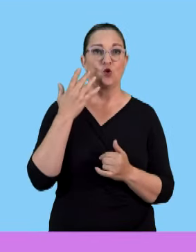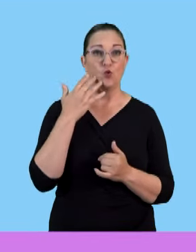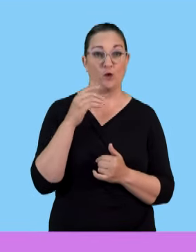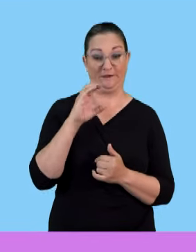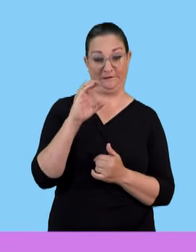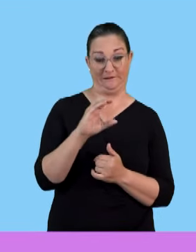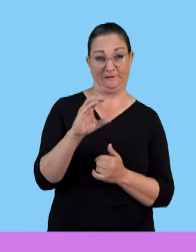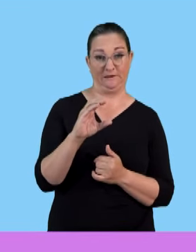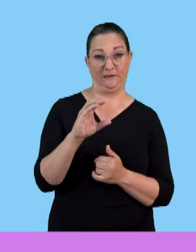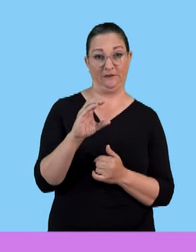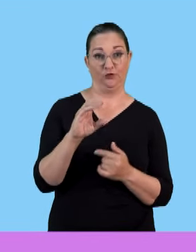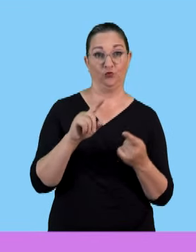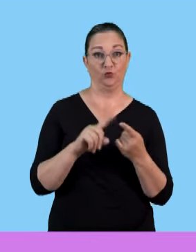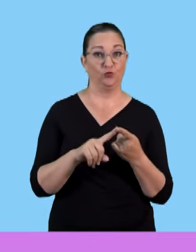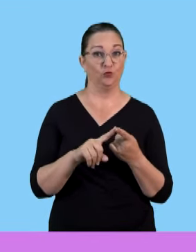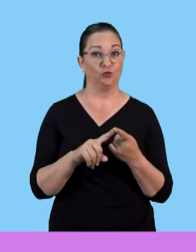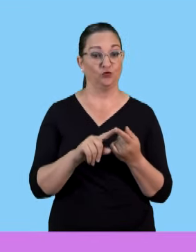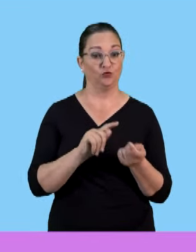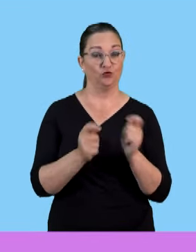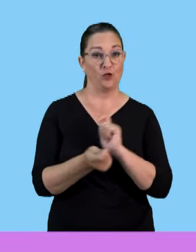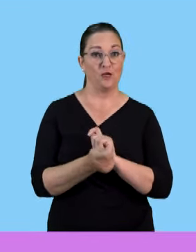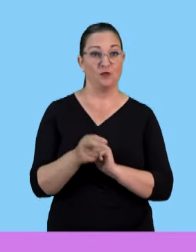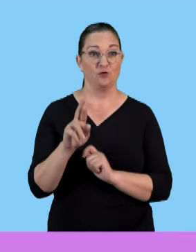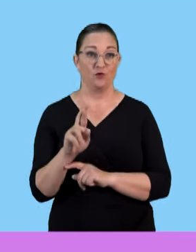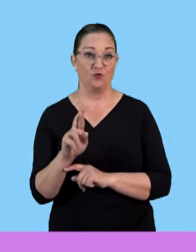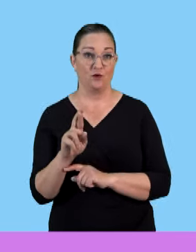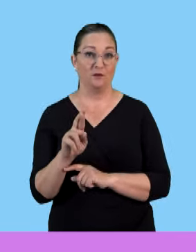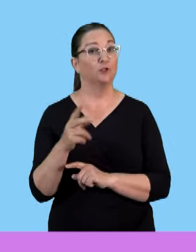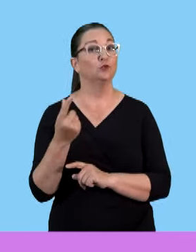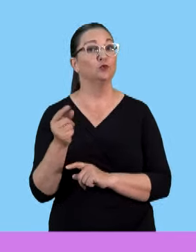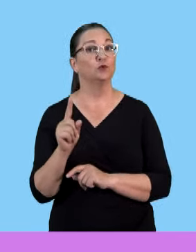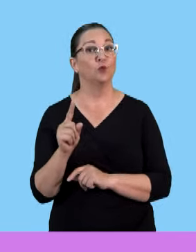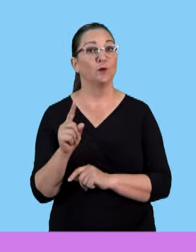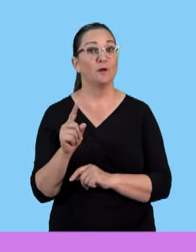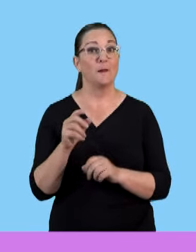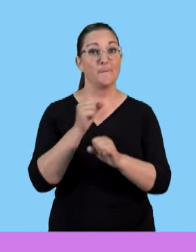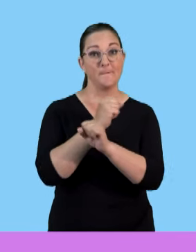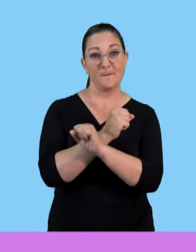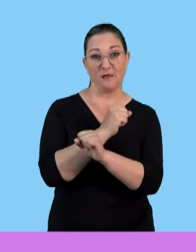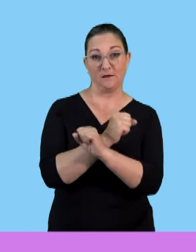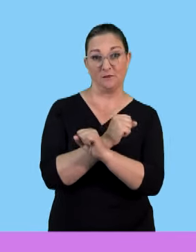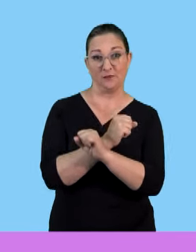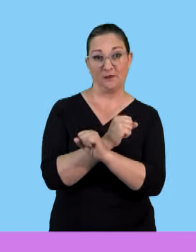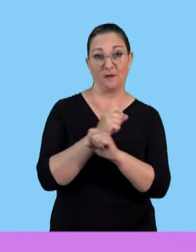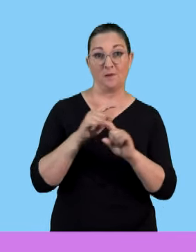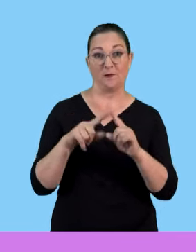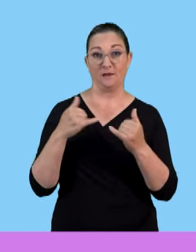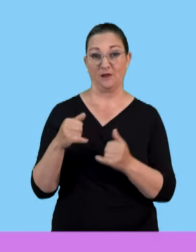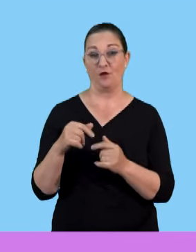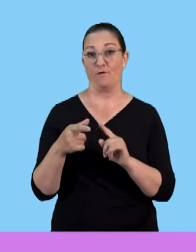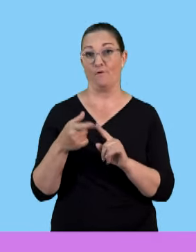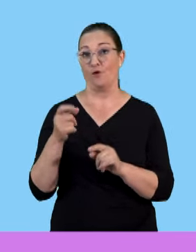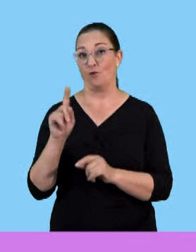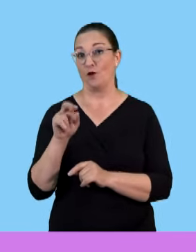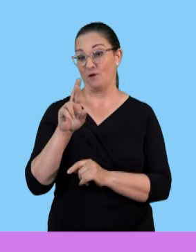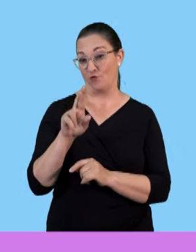So when you convert from cents to rands, what do? You multiply. And when you